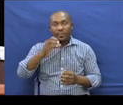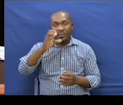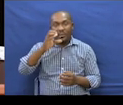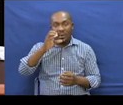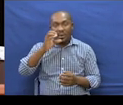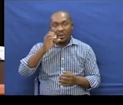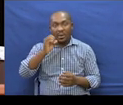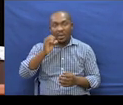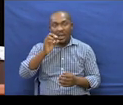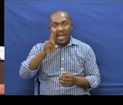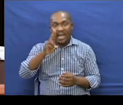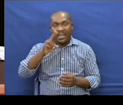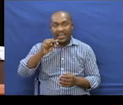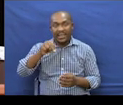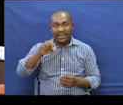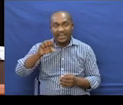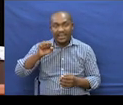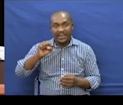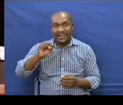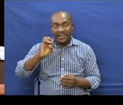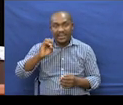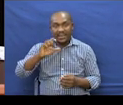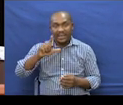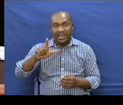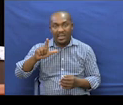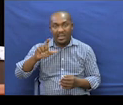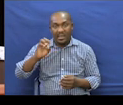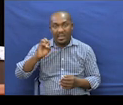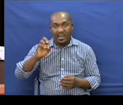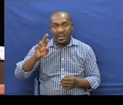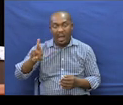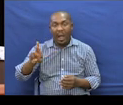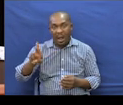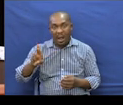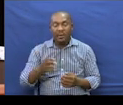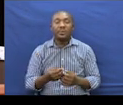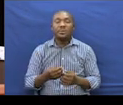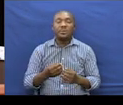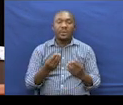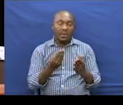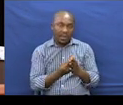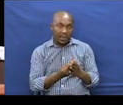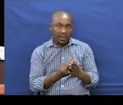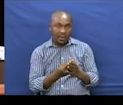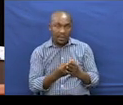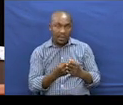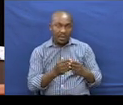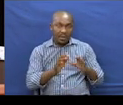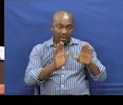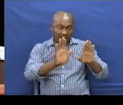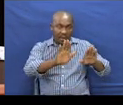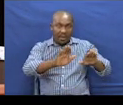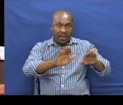elect the councillors at the ward level, when we elect the members of parliament at the constituency level, or when we elect